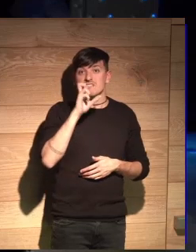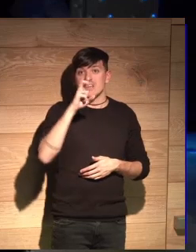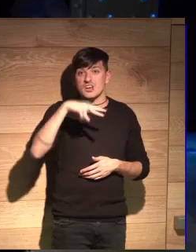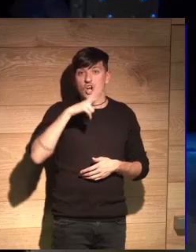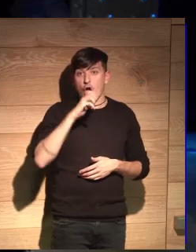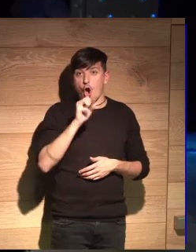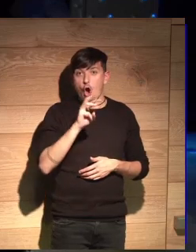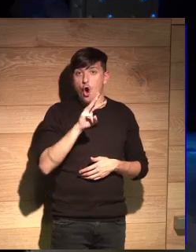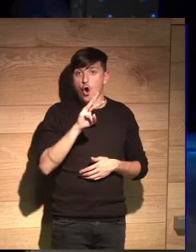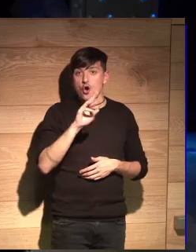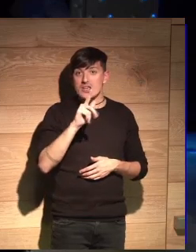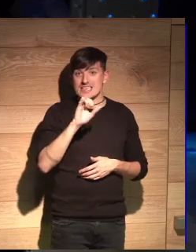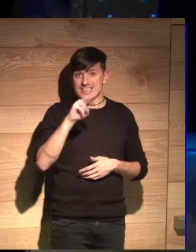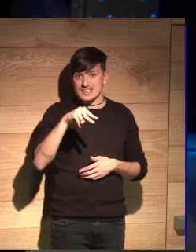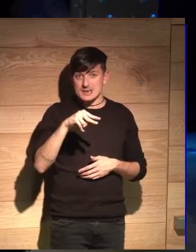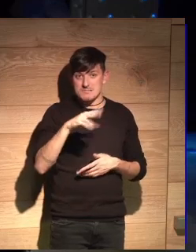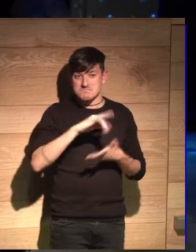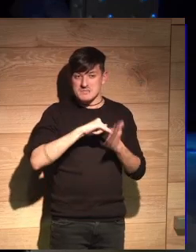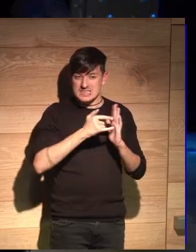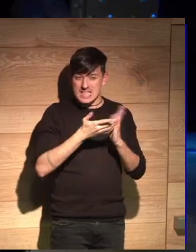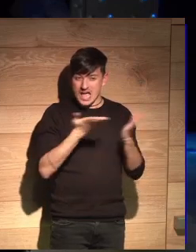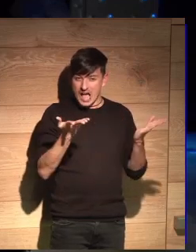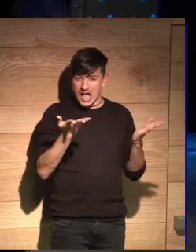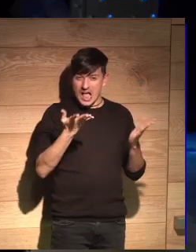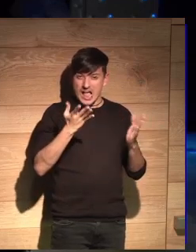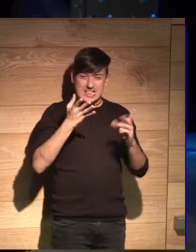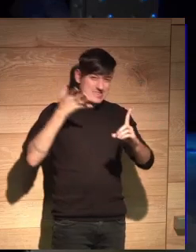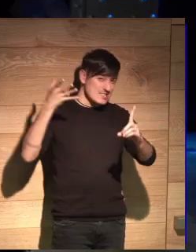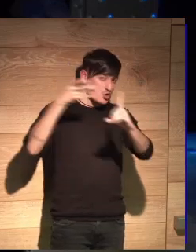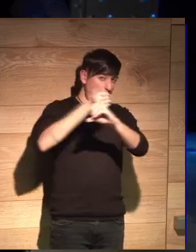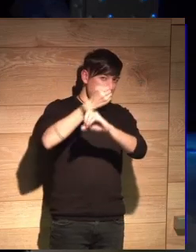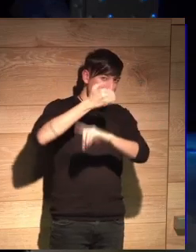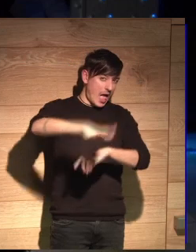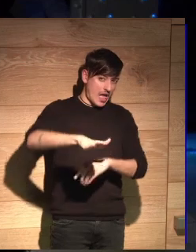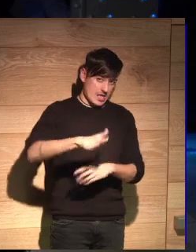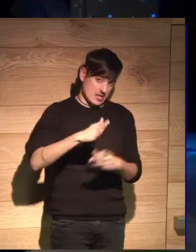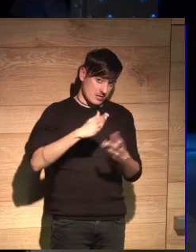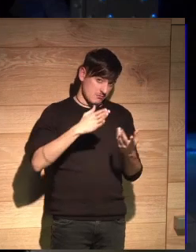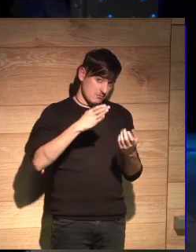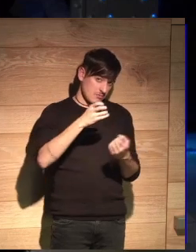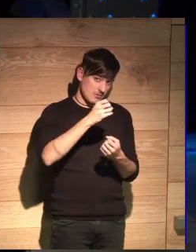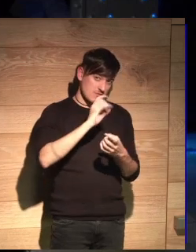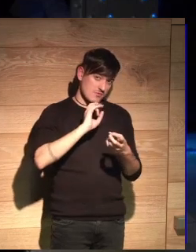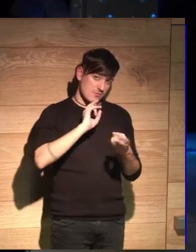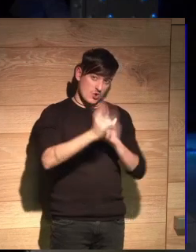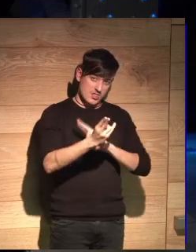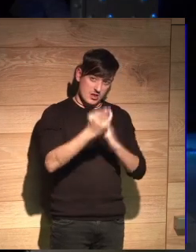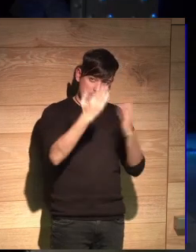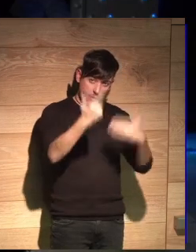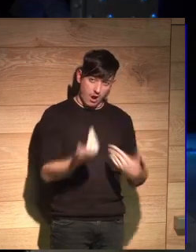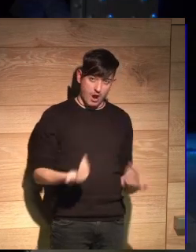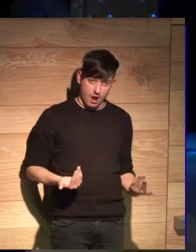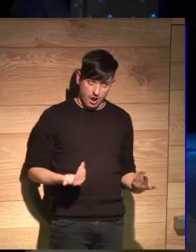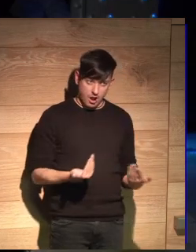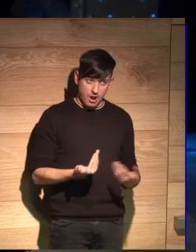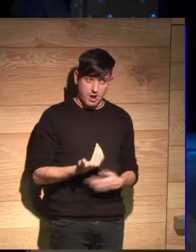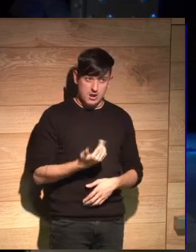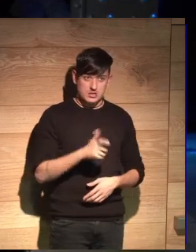Hopkins talks about a dystopic world as well that has no answer